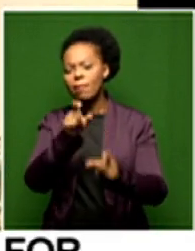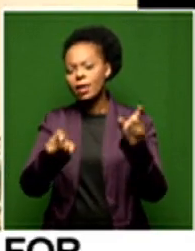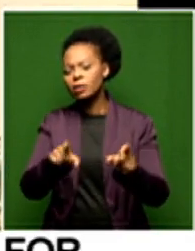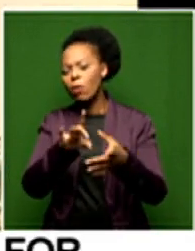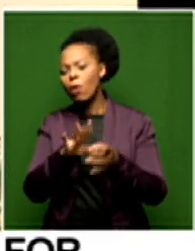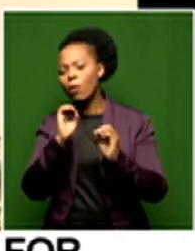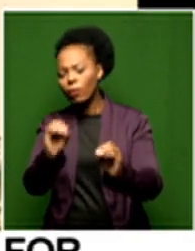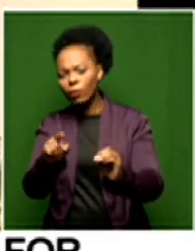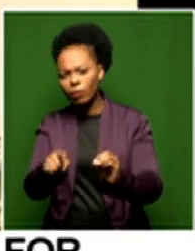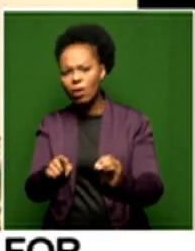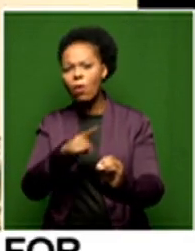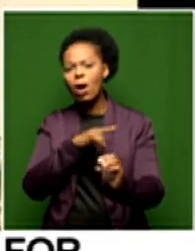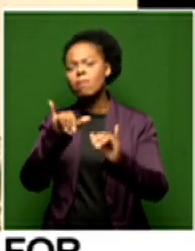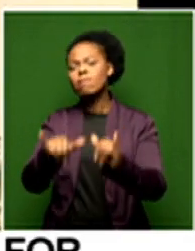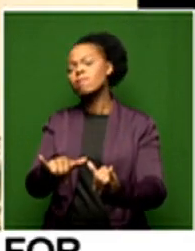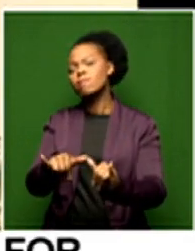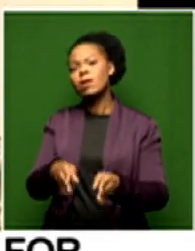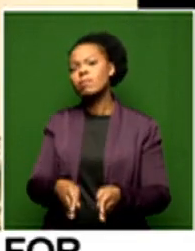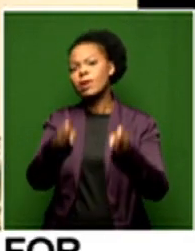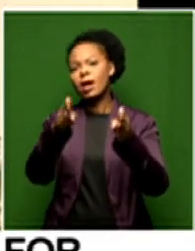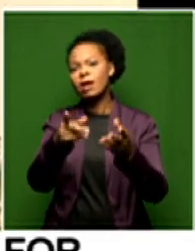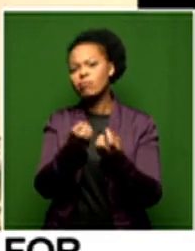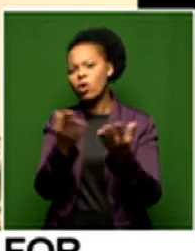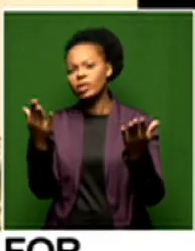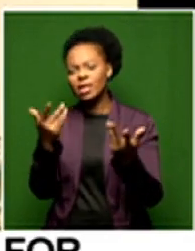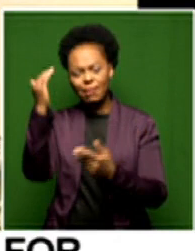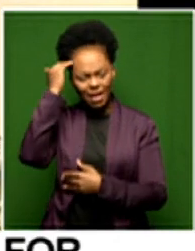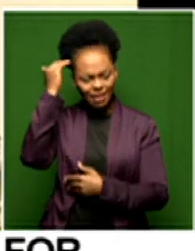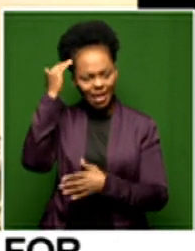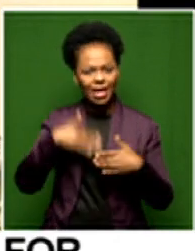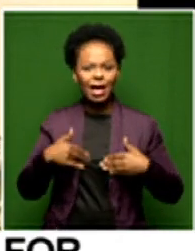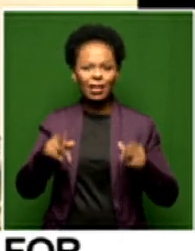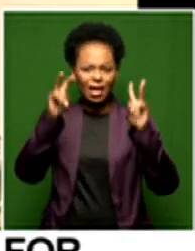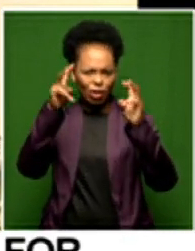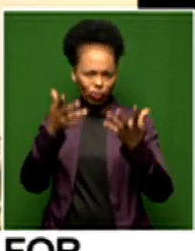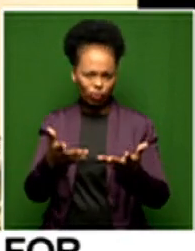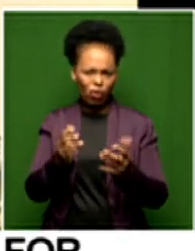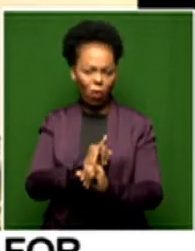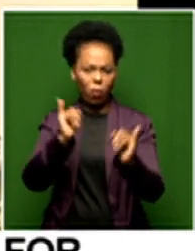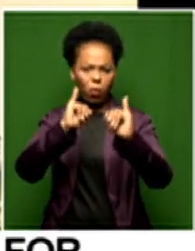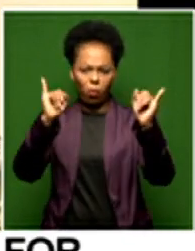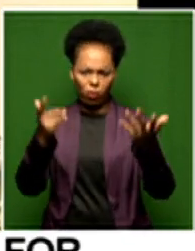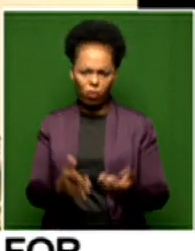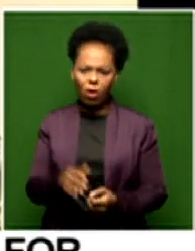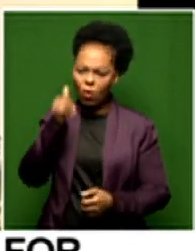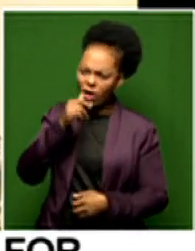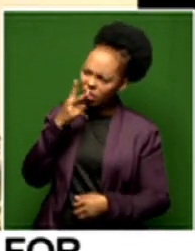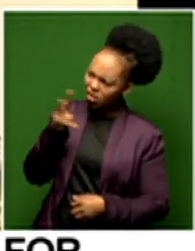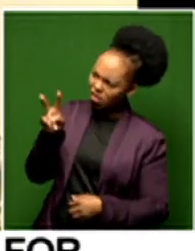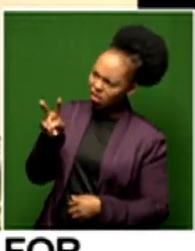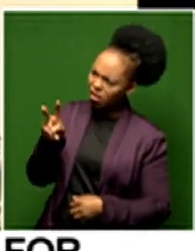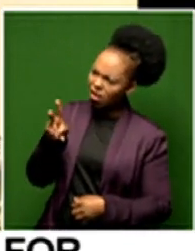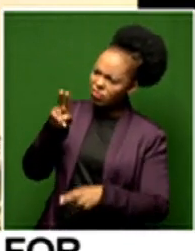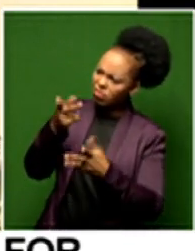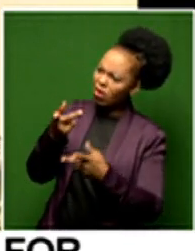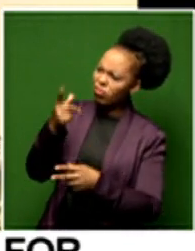of them that have been there for years, have severe addictions or mental health issues. You know, probably individuals, you walk past them and you